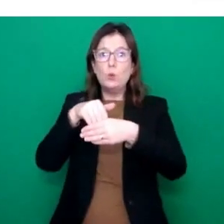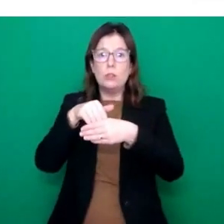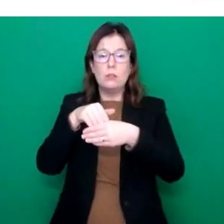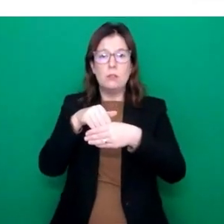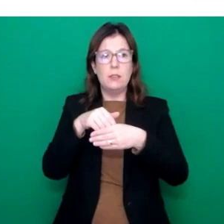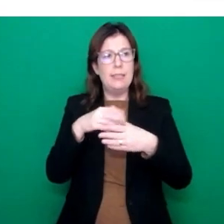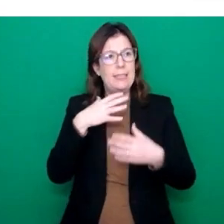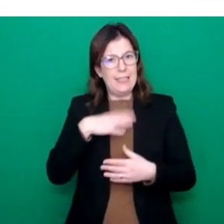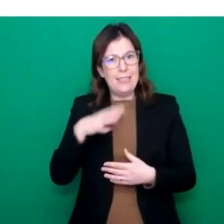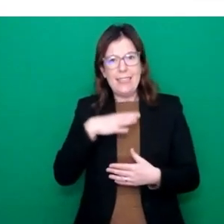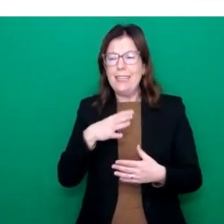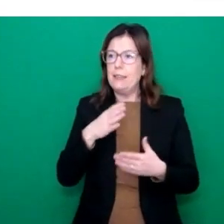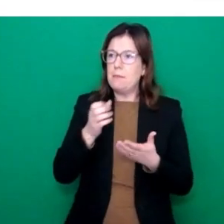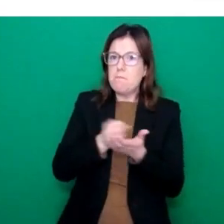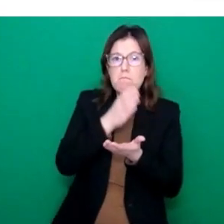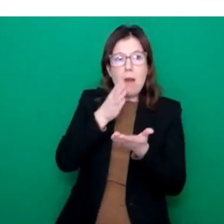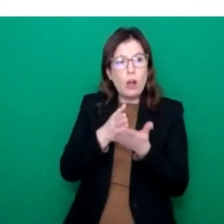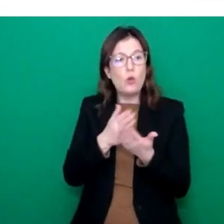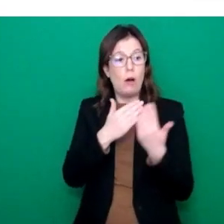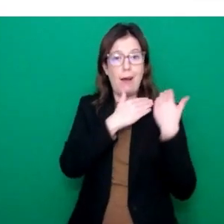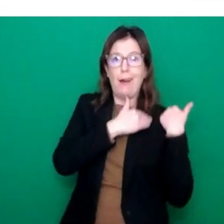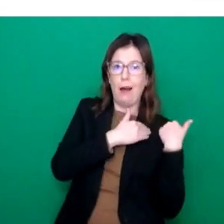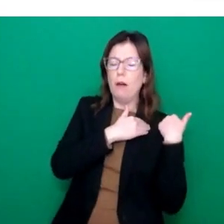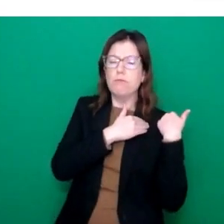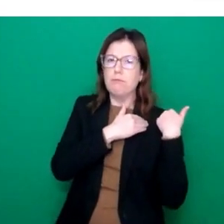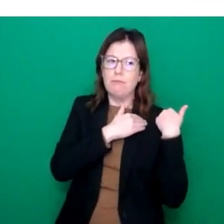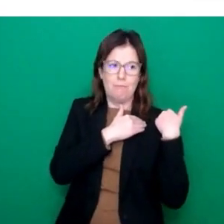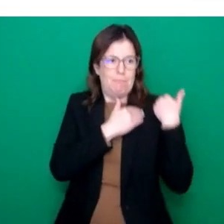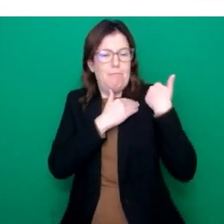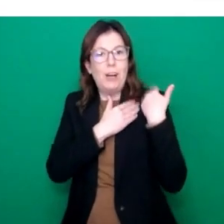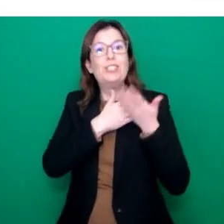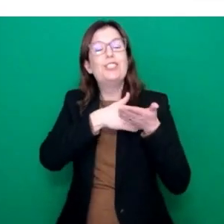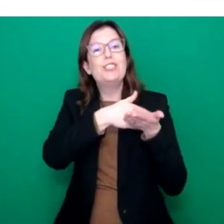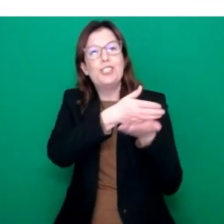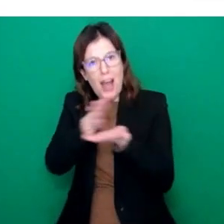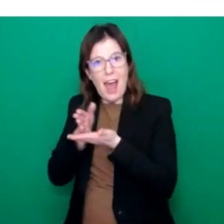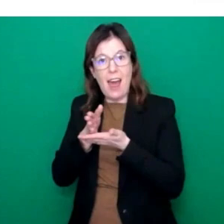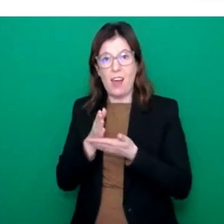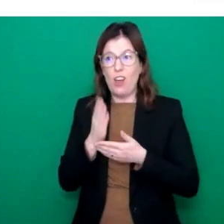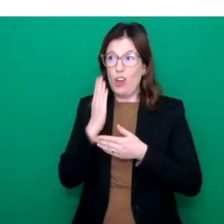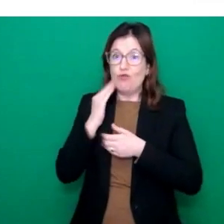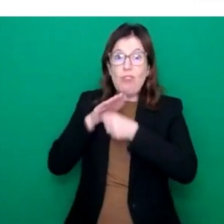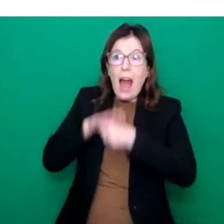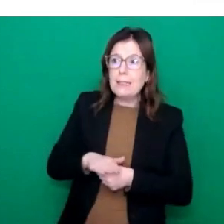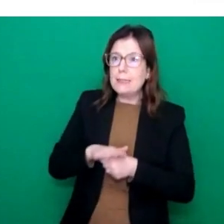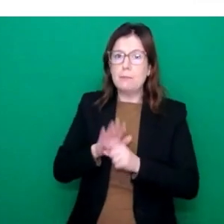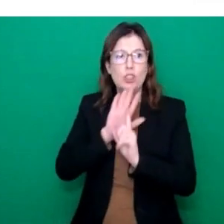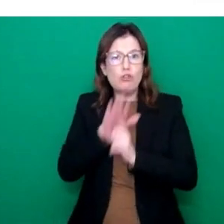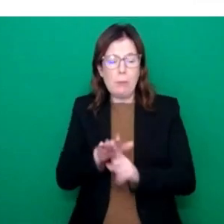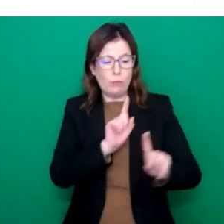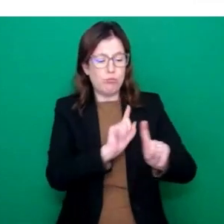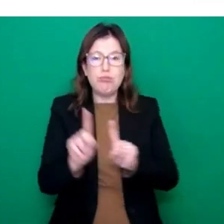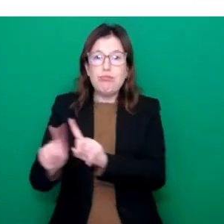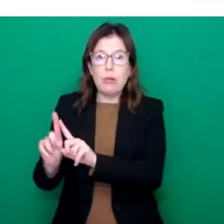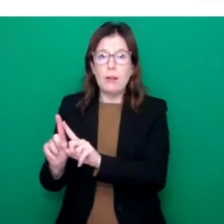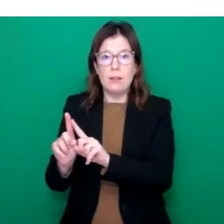commitment to a metaphorical sharing of the burden and weight of this work, to dismantle racism and address all types of discrimination, including